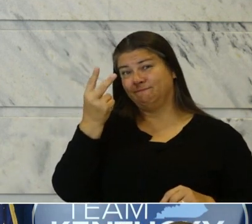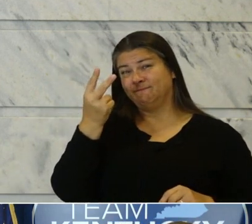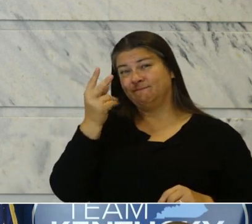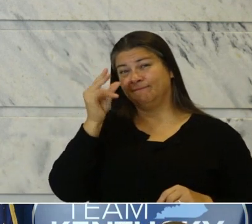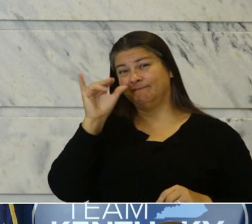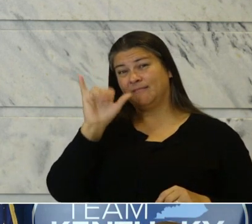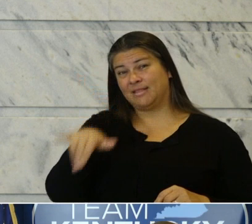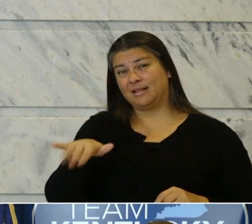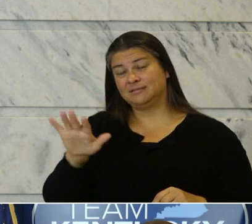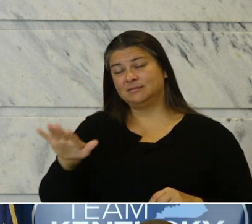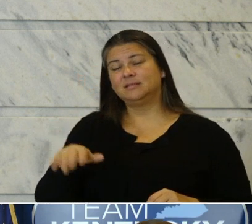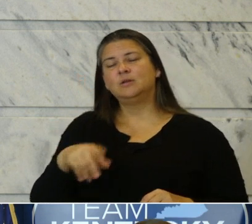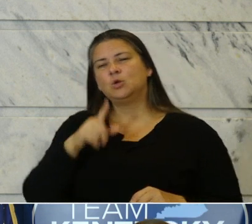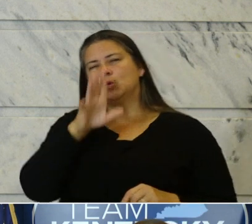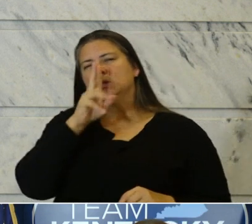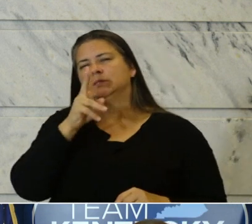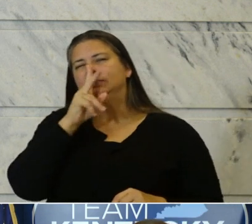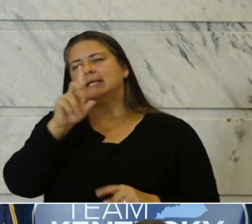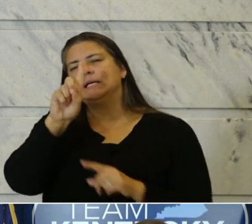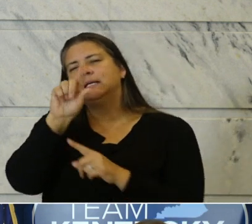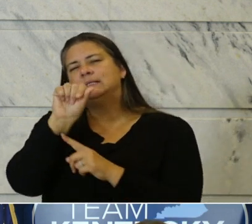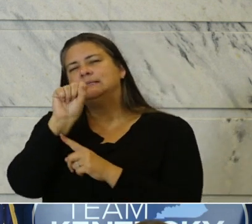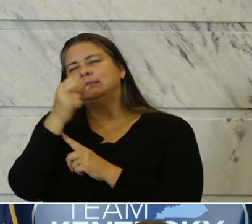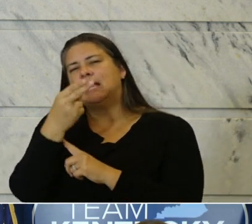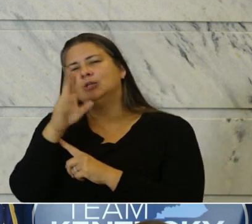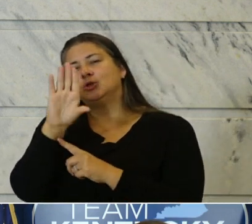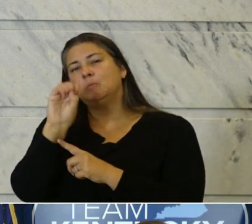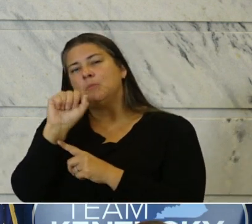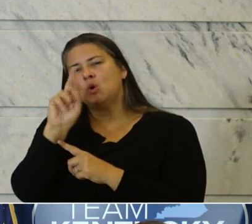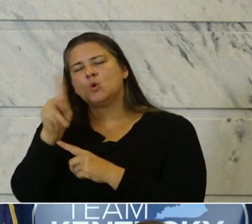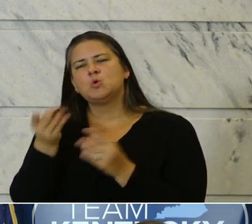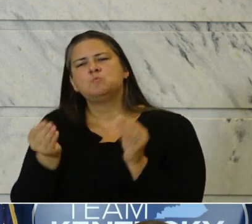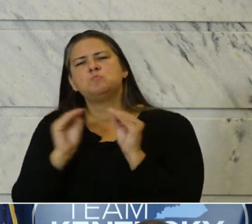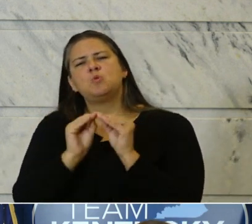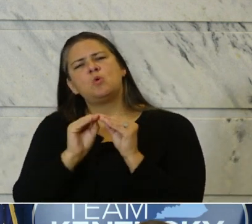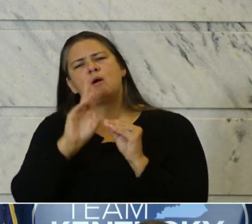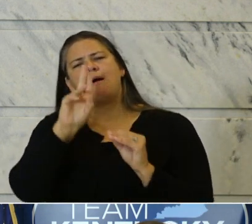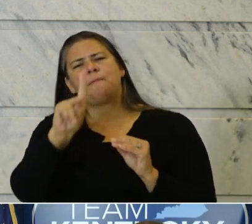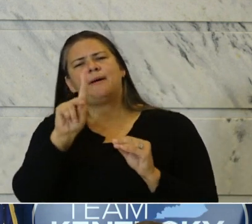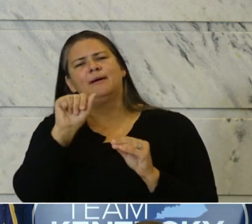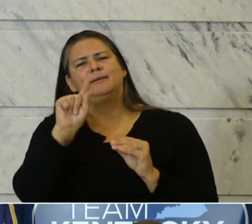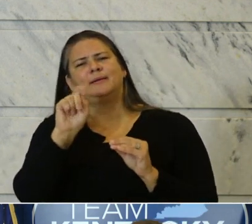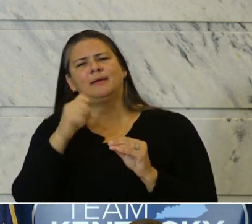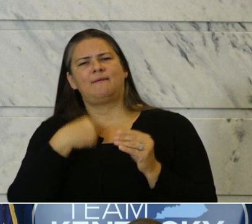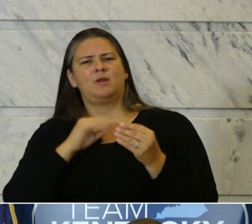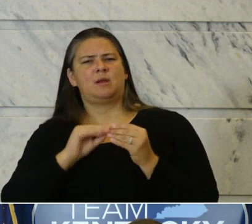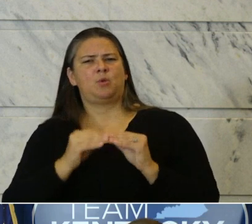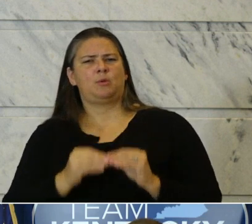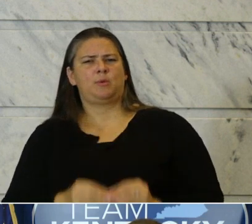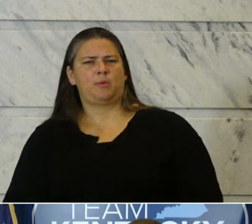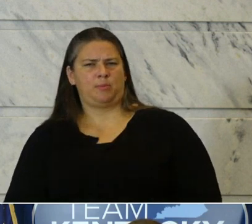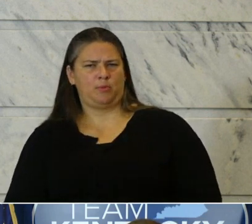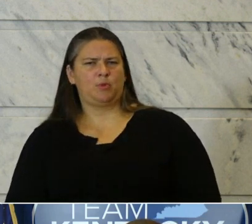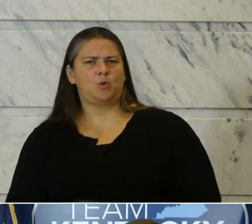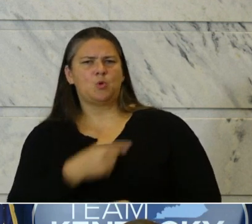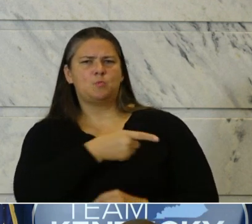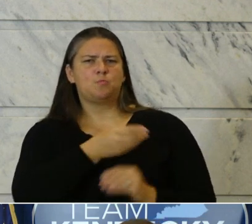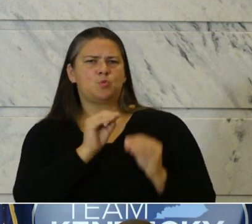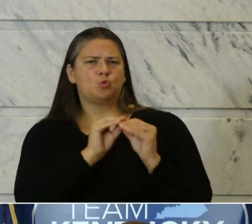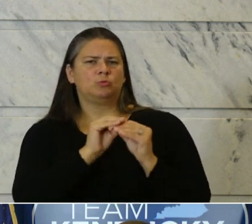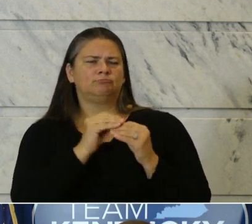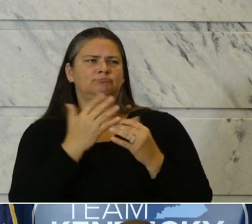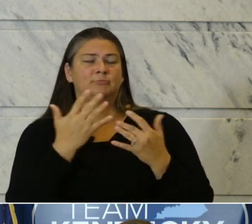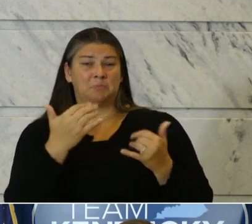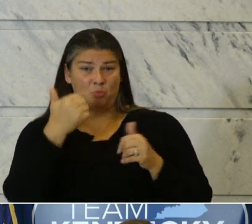audited version. You're going to see the dashboard, which will have more up-to-date numbers, more immediate numbers. Again, remember,